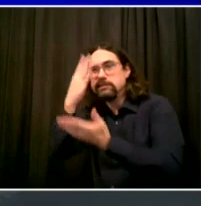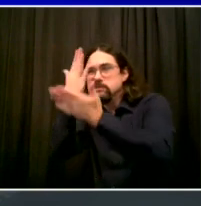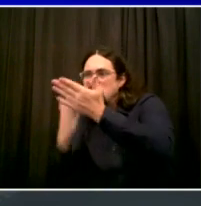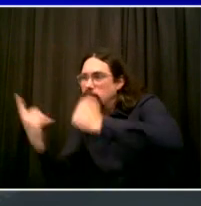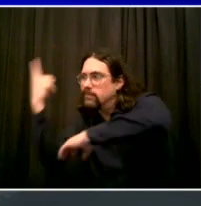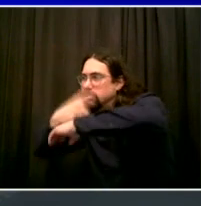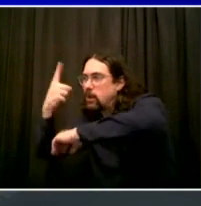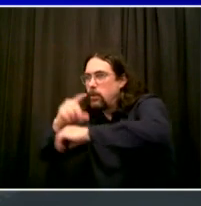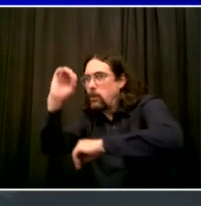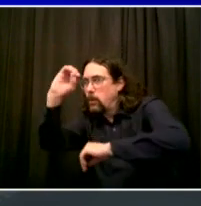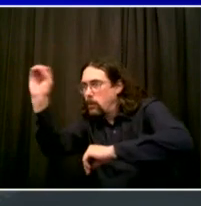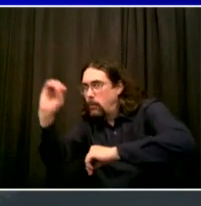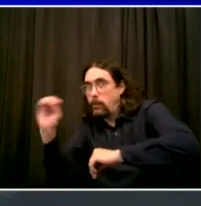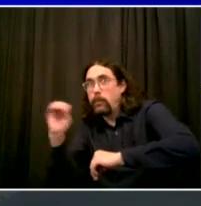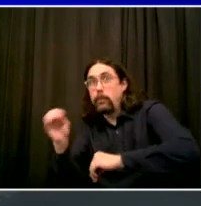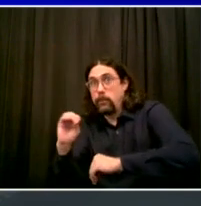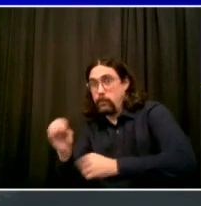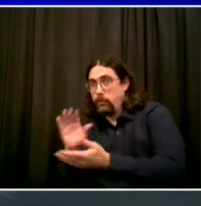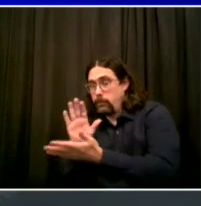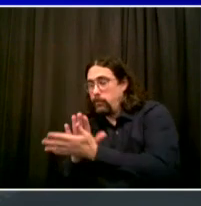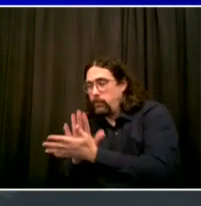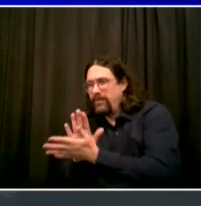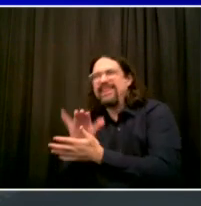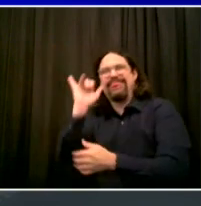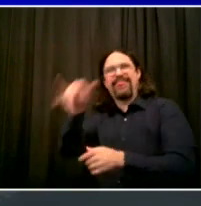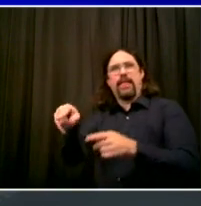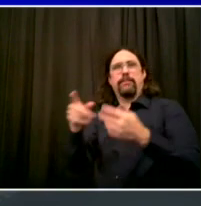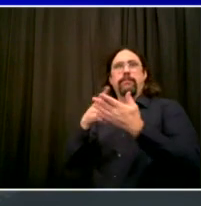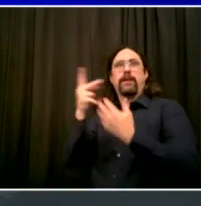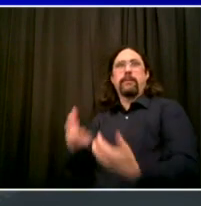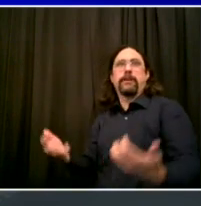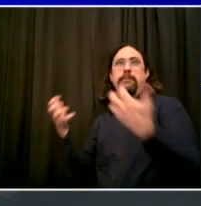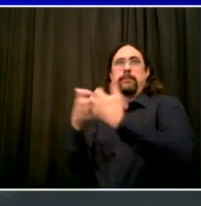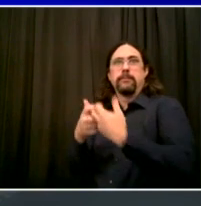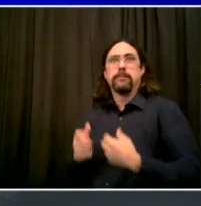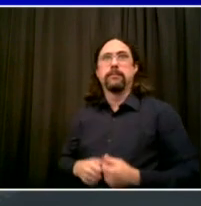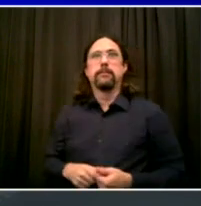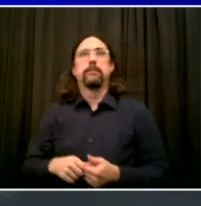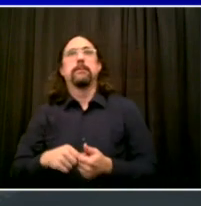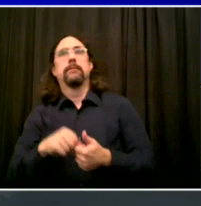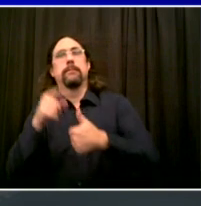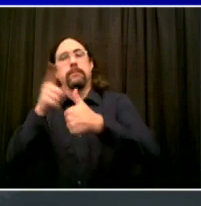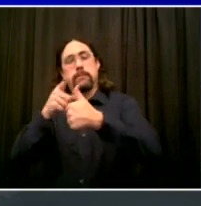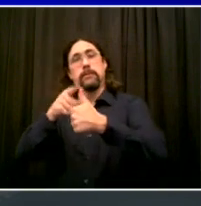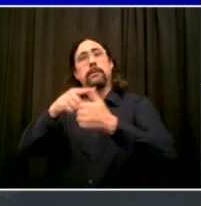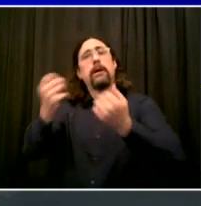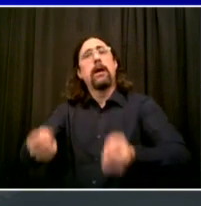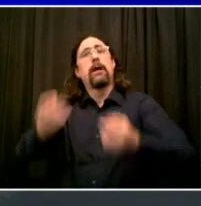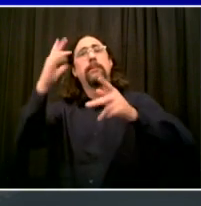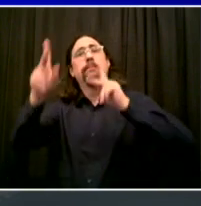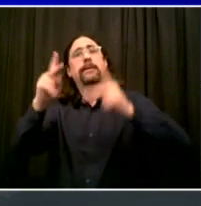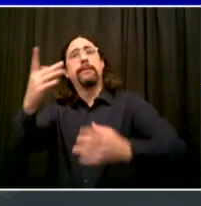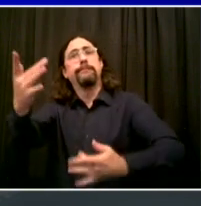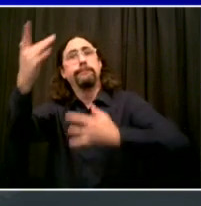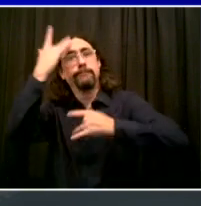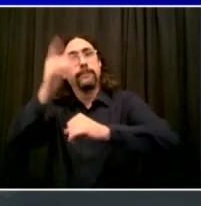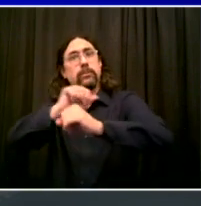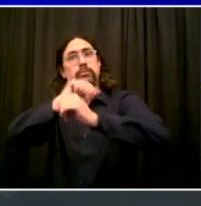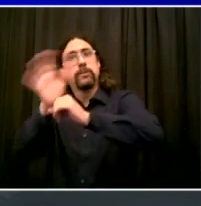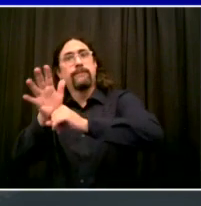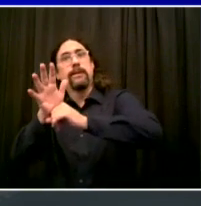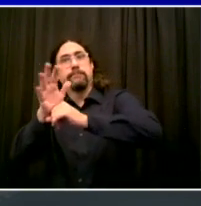COVID-19. Threshold is 200. Today's report, 65. Number two, daily number of people in health and hospitals ICUs. Threshold, 375. Today's